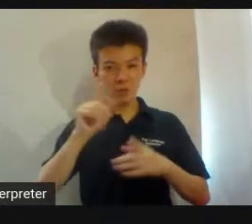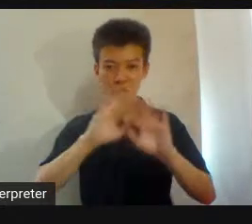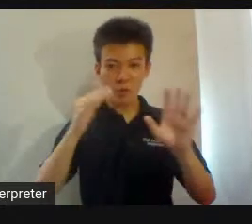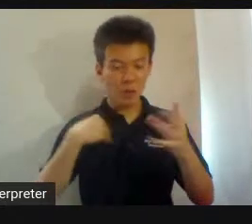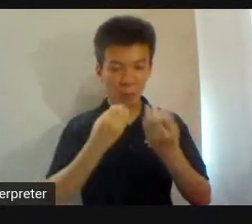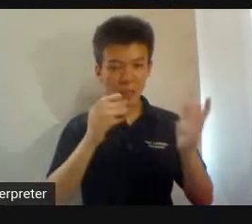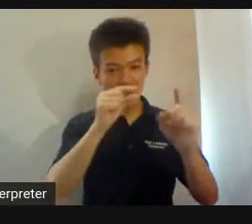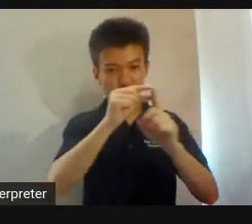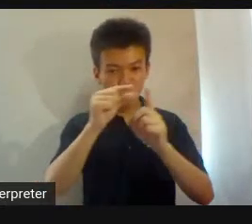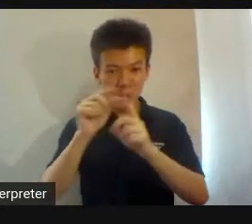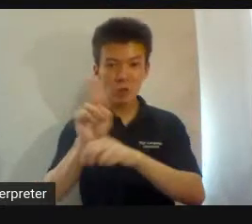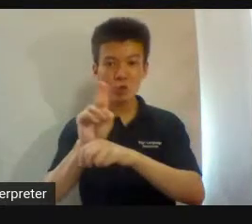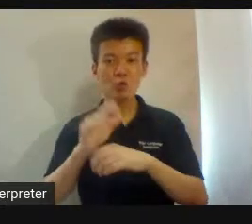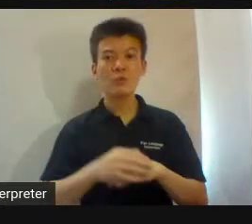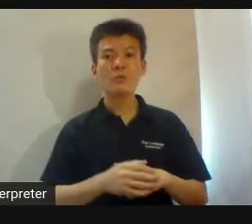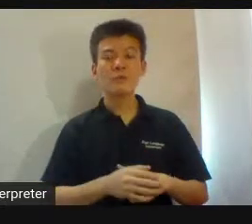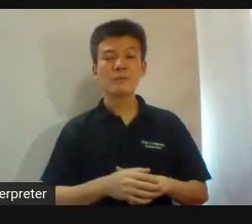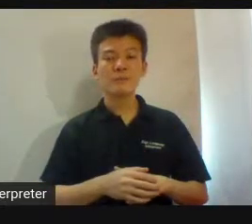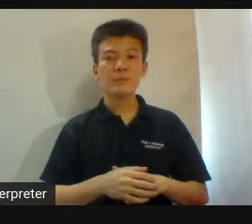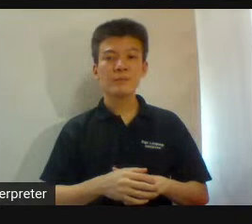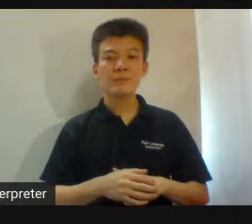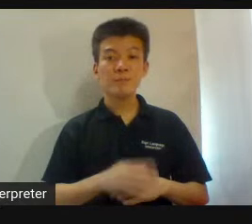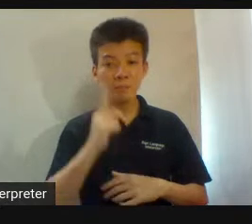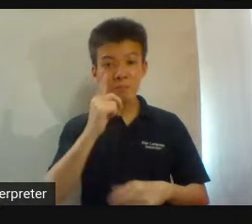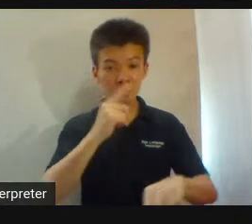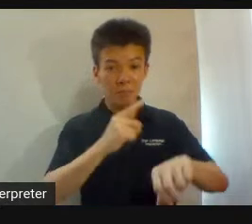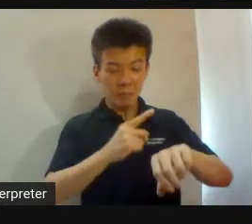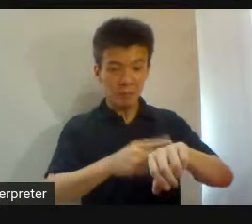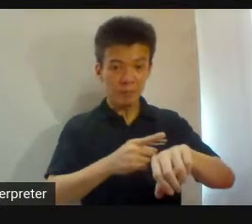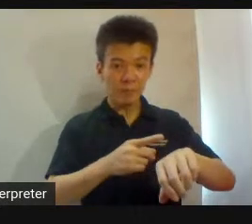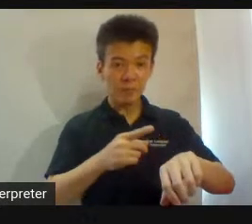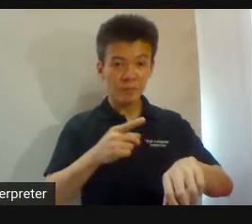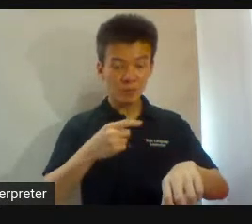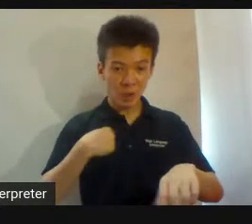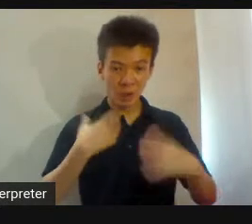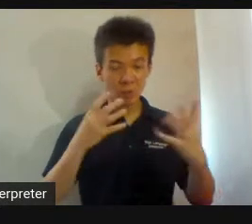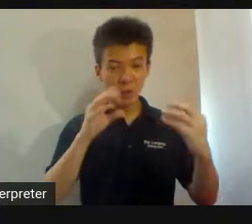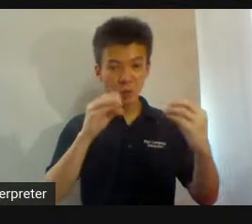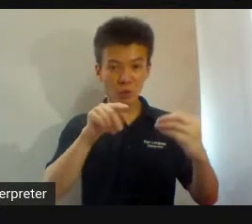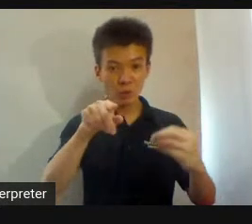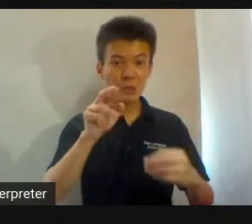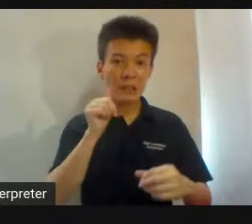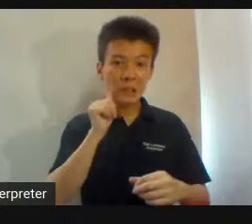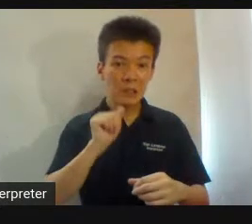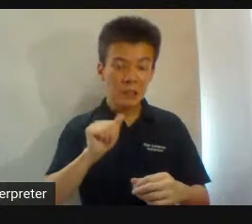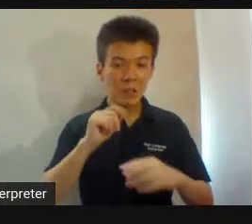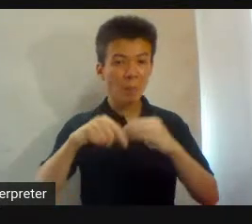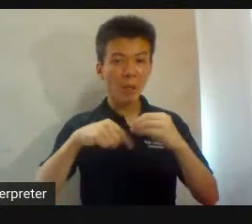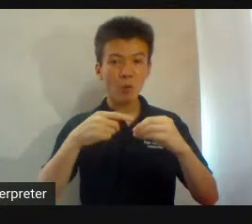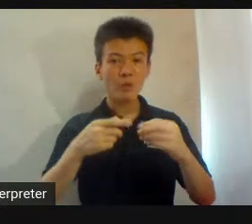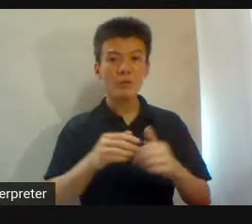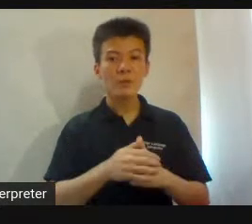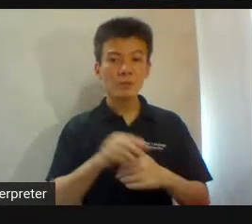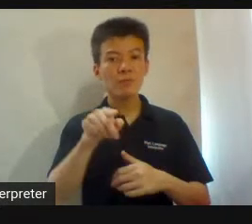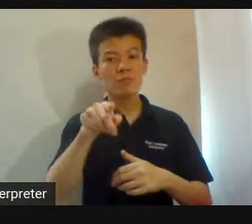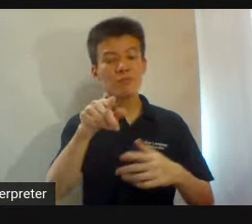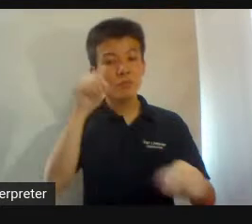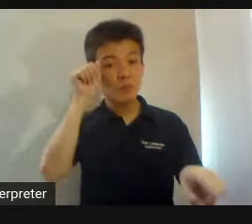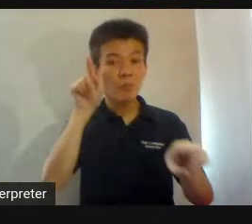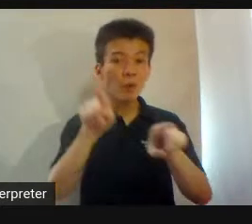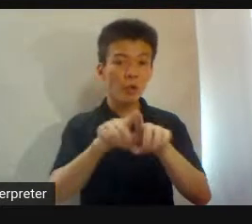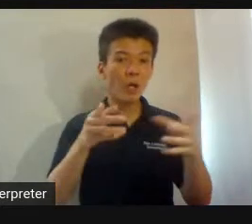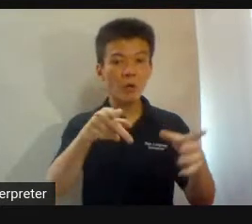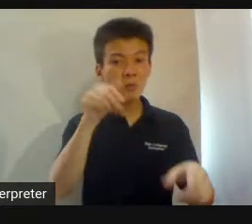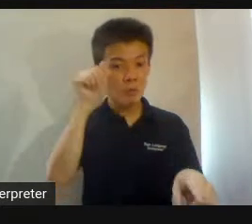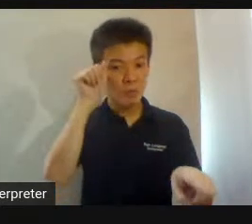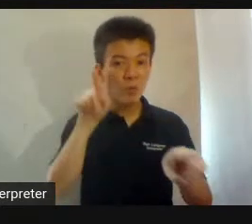many words to use. And there was one time that I've always been talking to her about her brother and how her